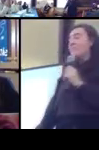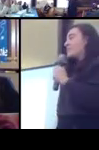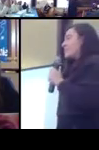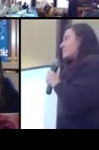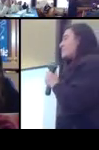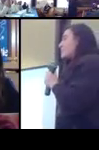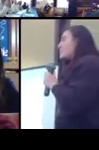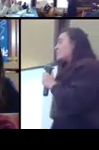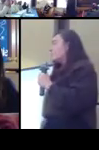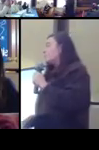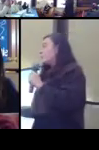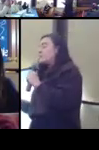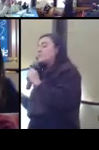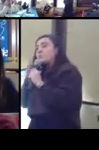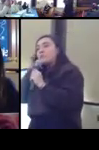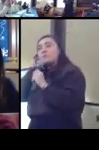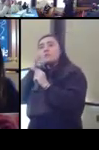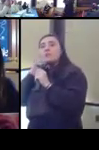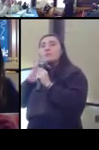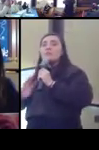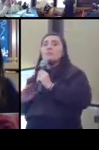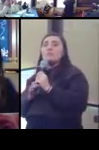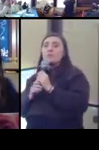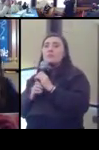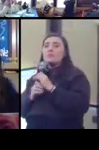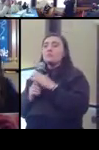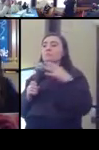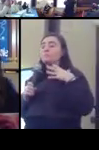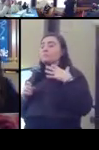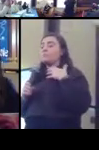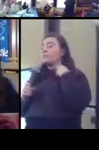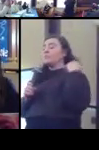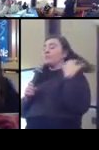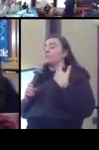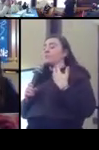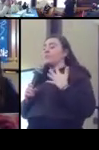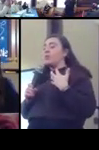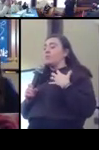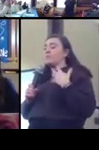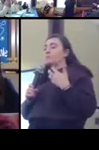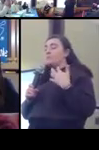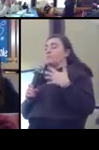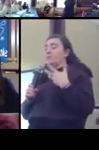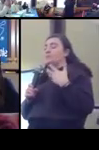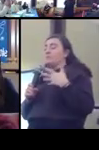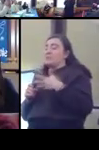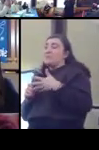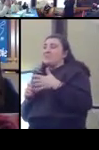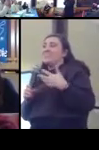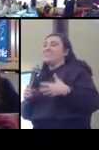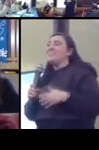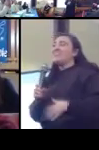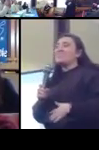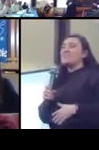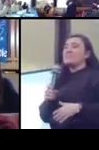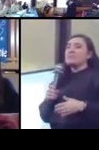community here. So we practically go through this already. This chapter is really what I call the meat and